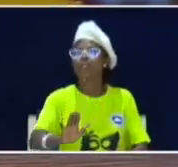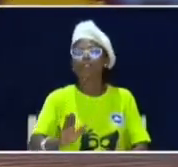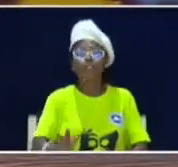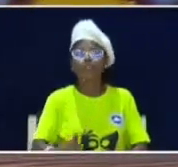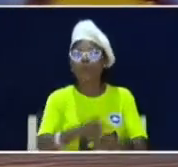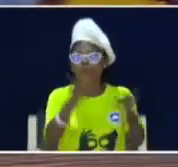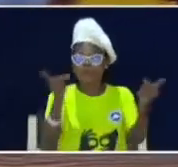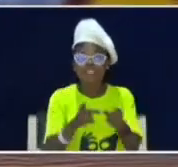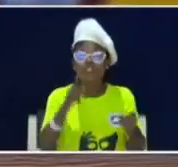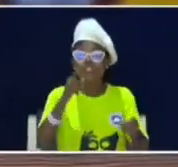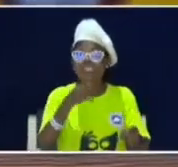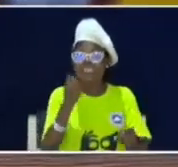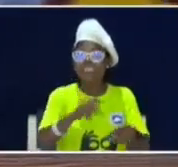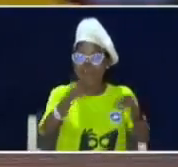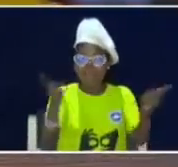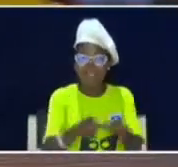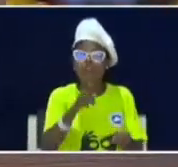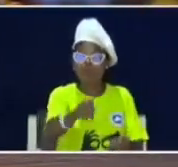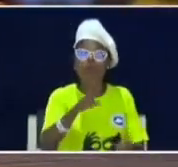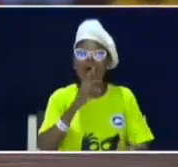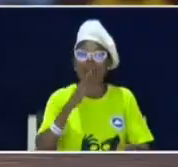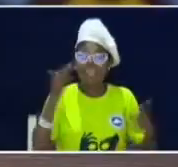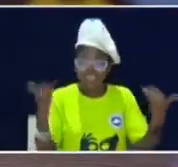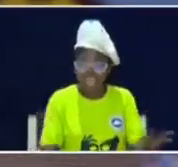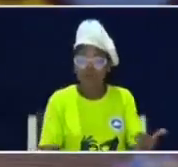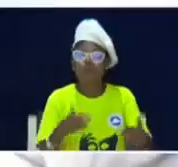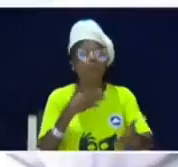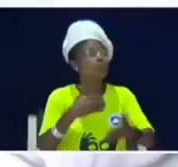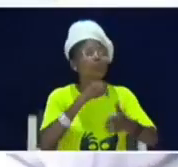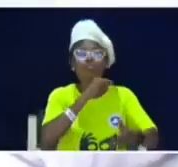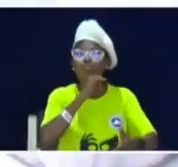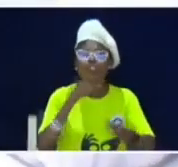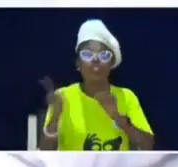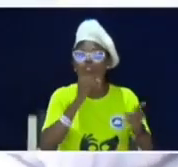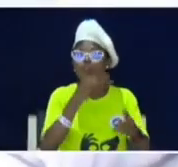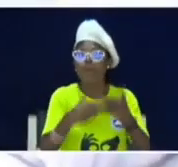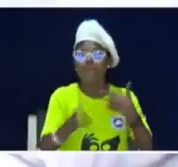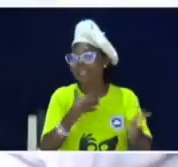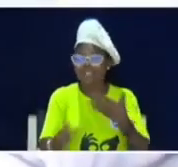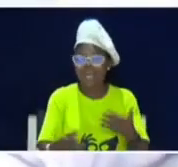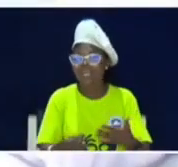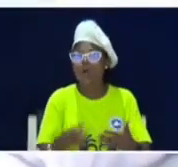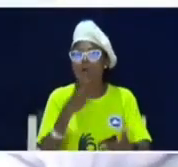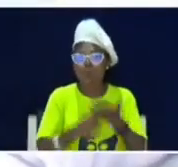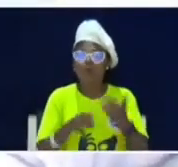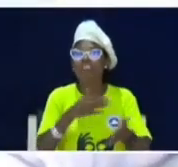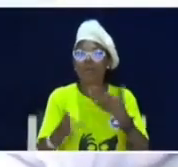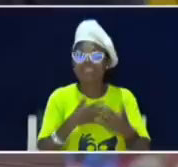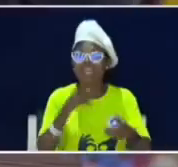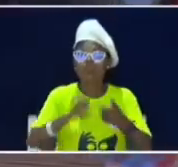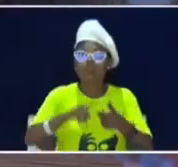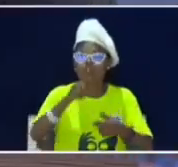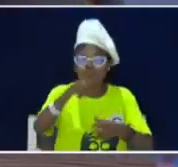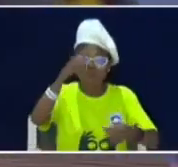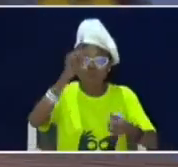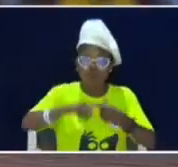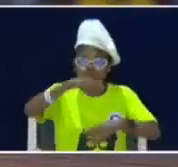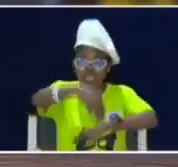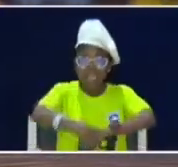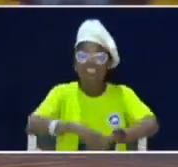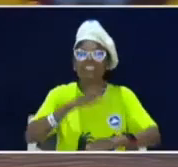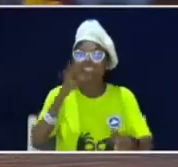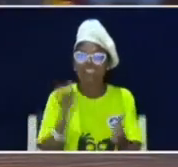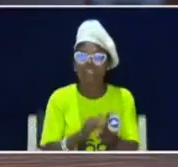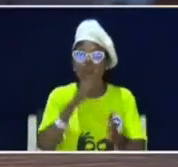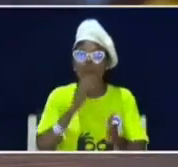matter. What matters tonight is that you need to locate the one who can cause you to